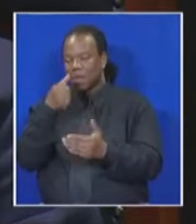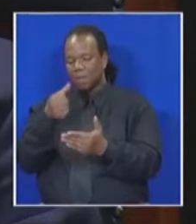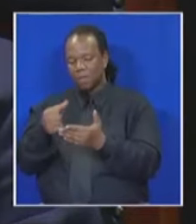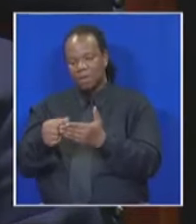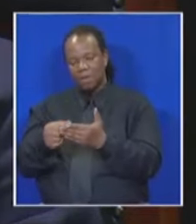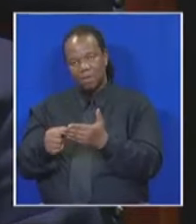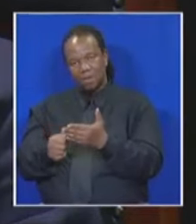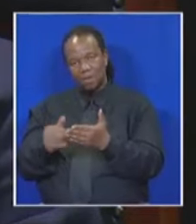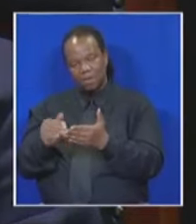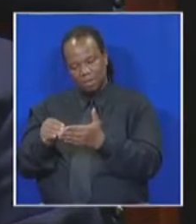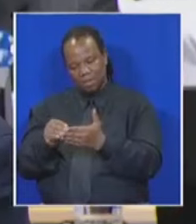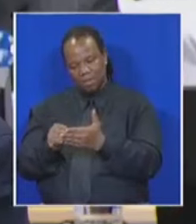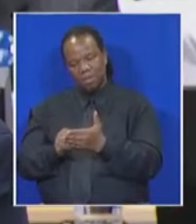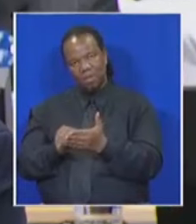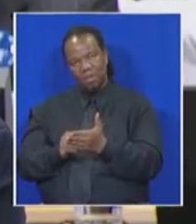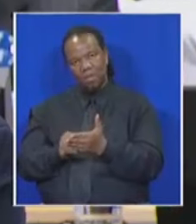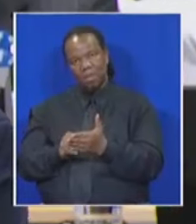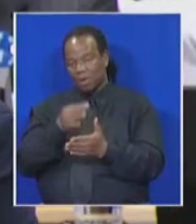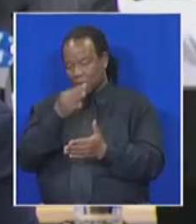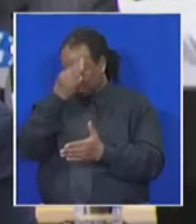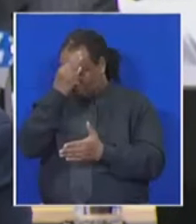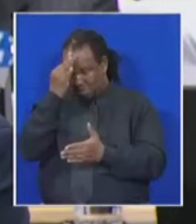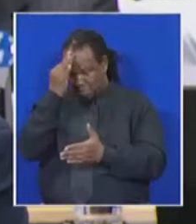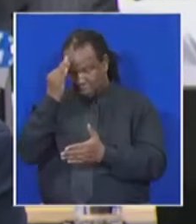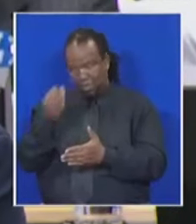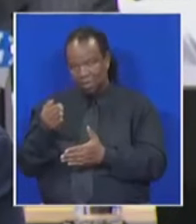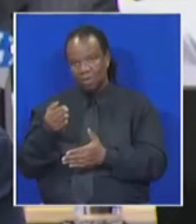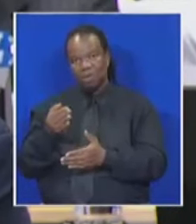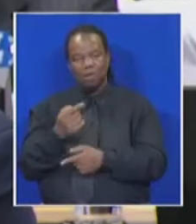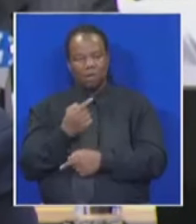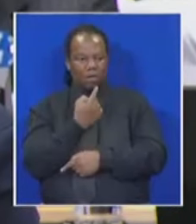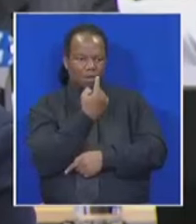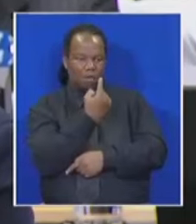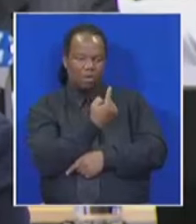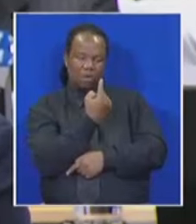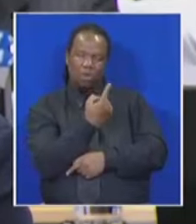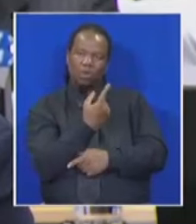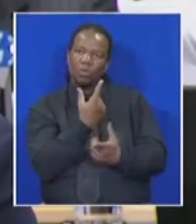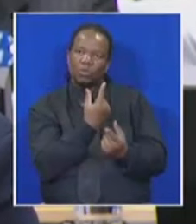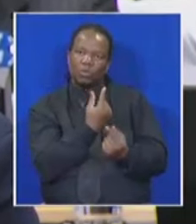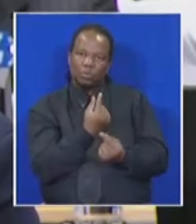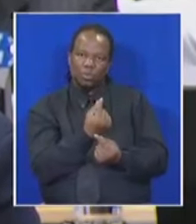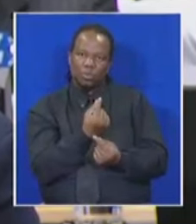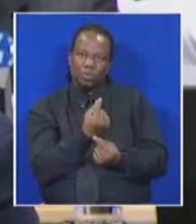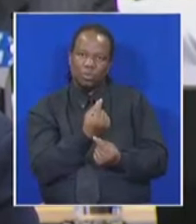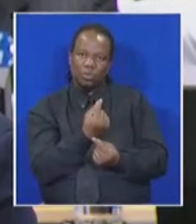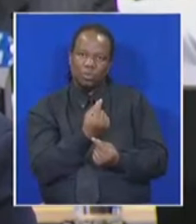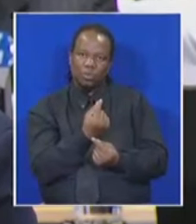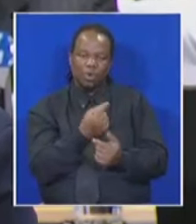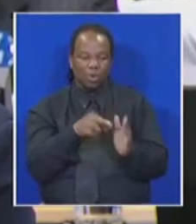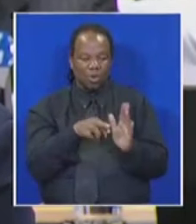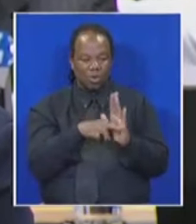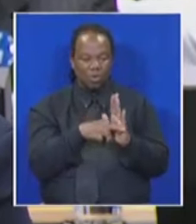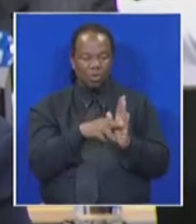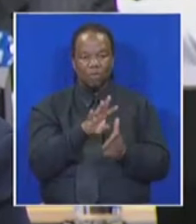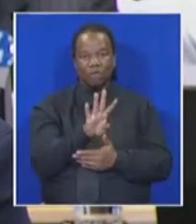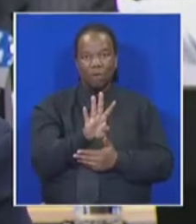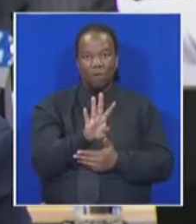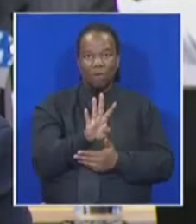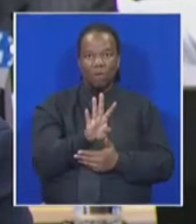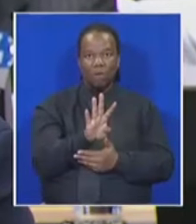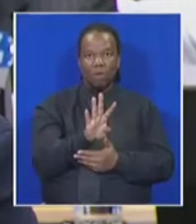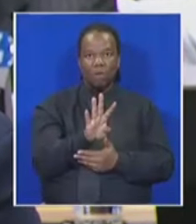must be recorded in the minutes of proceedings. So the only way around this is if we were to, and if you look at Rule 4, by resolution